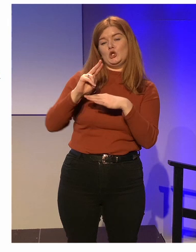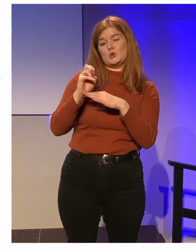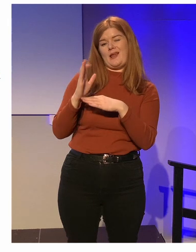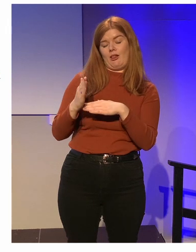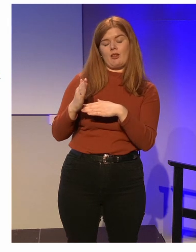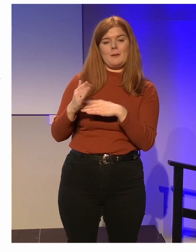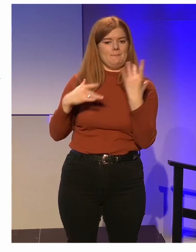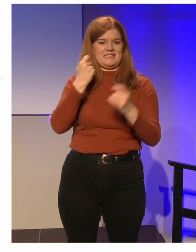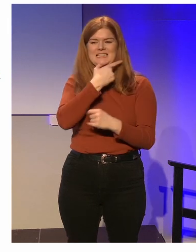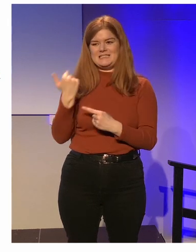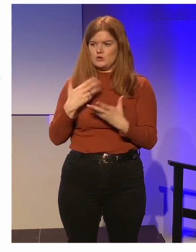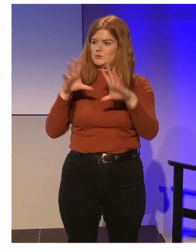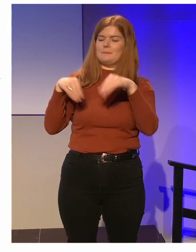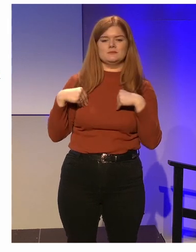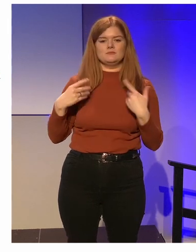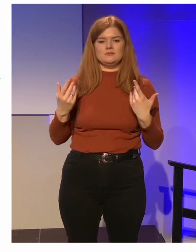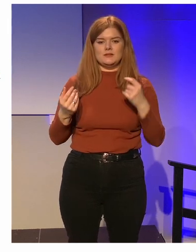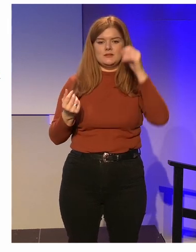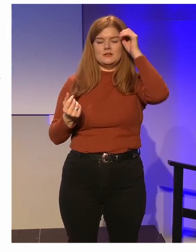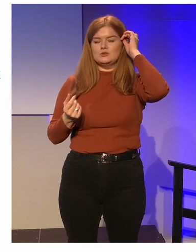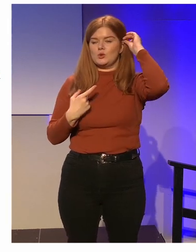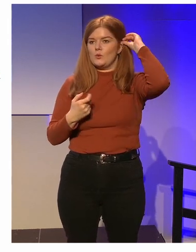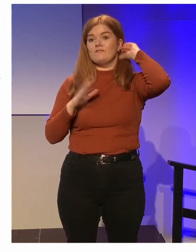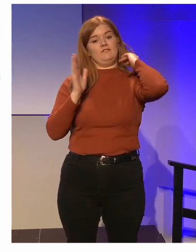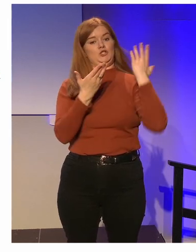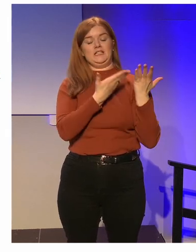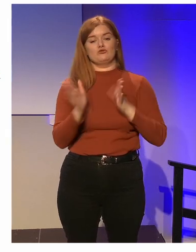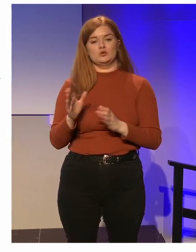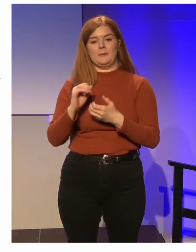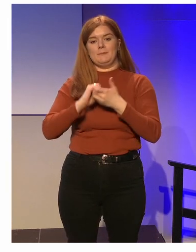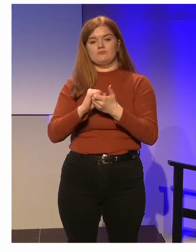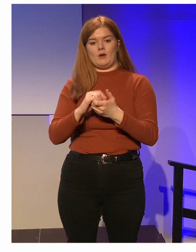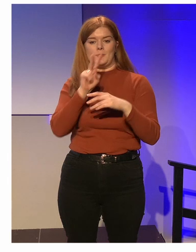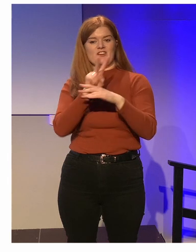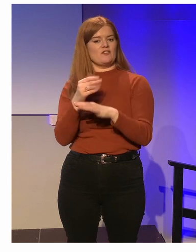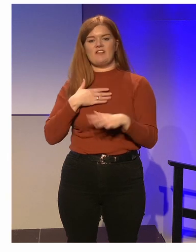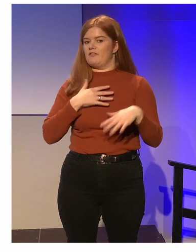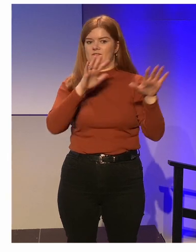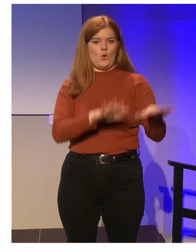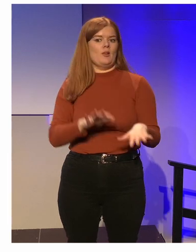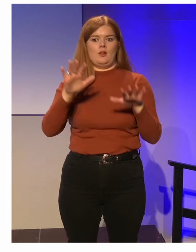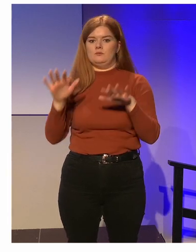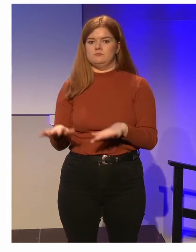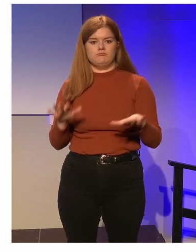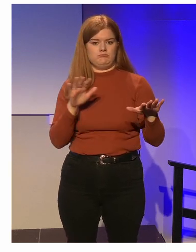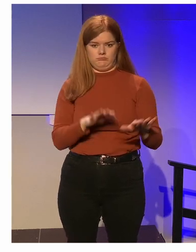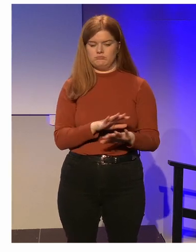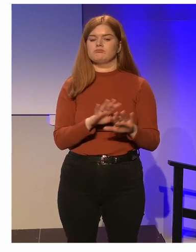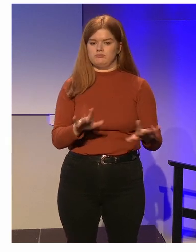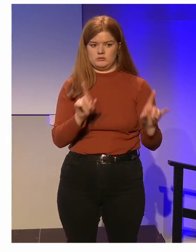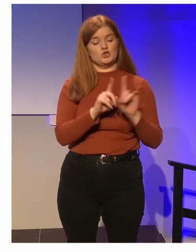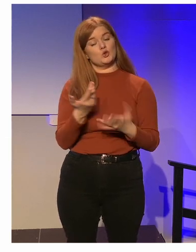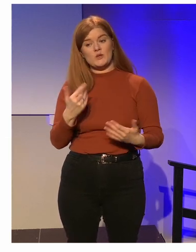made it easier, I suppose. So we introduced peer observations on a very informal level.